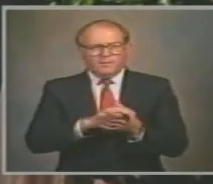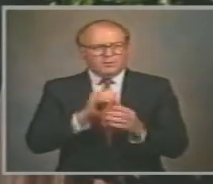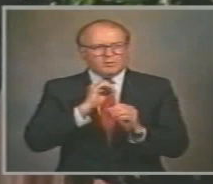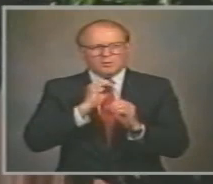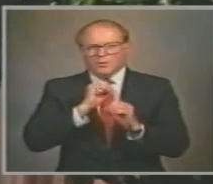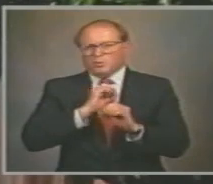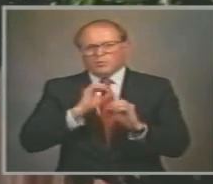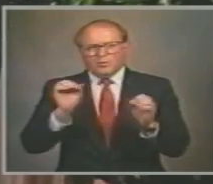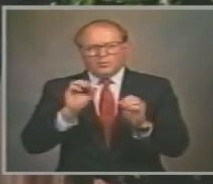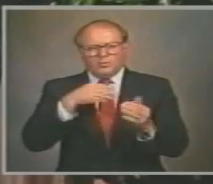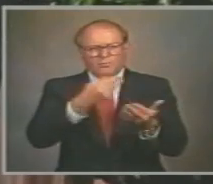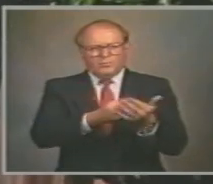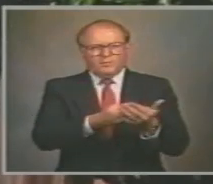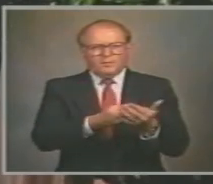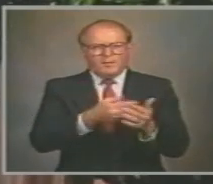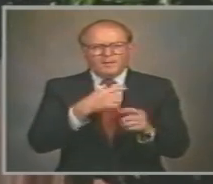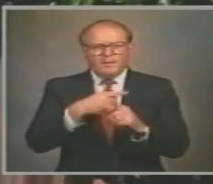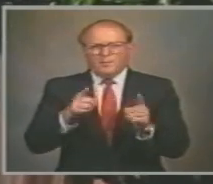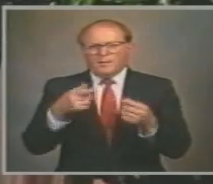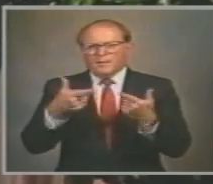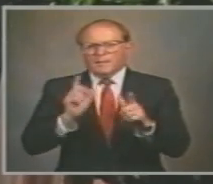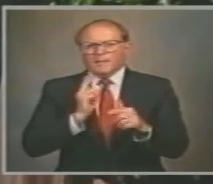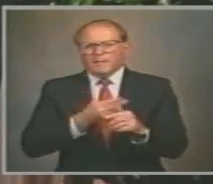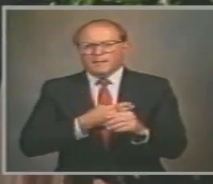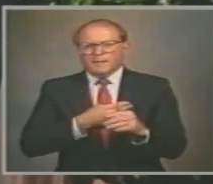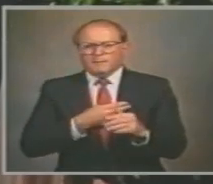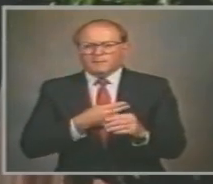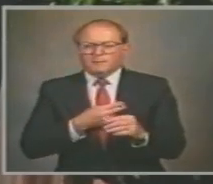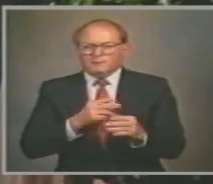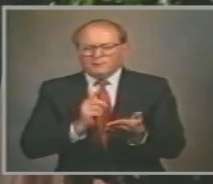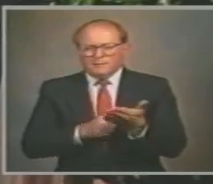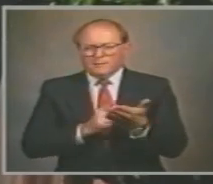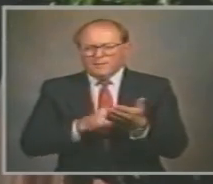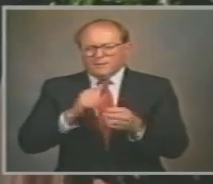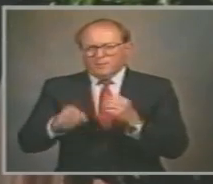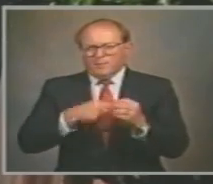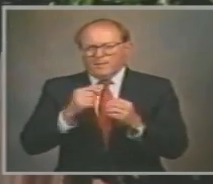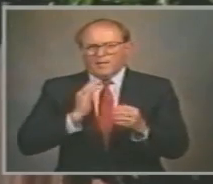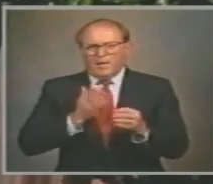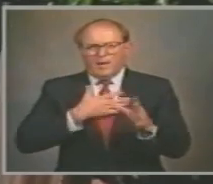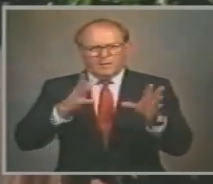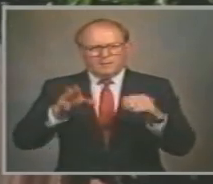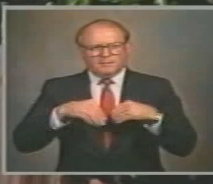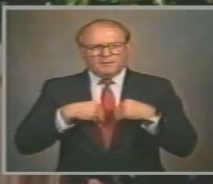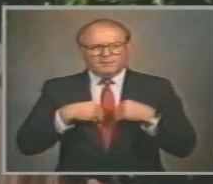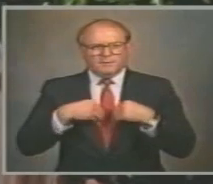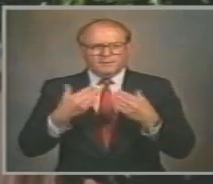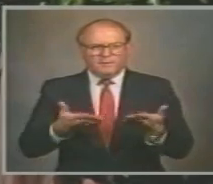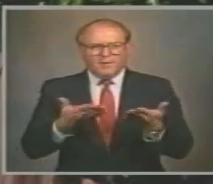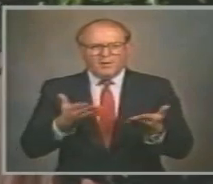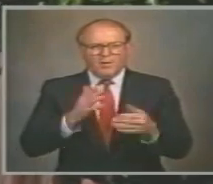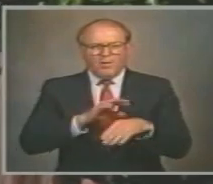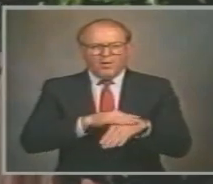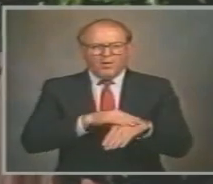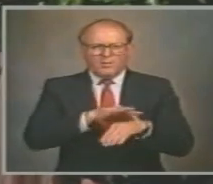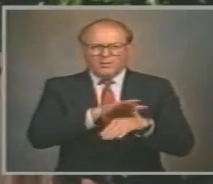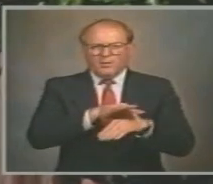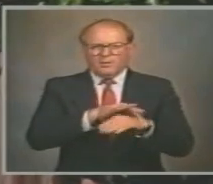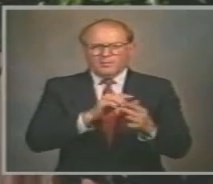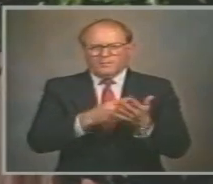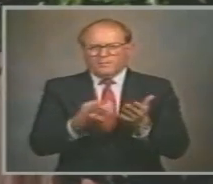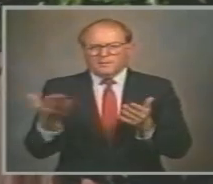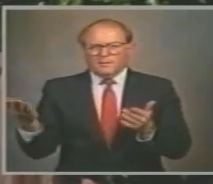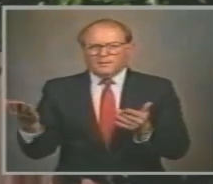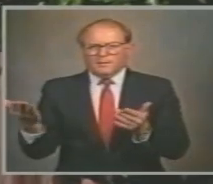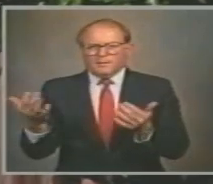let's consider how acceptance of these ideas relate to our life here on earth, your life and mine today, right